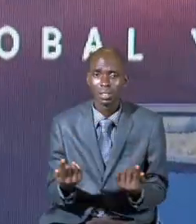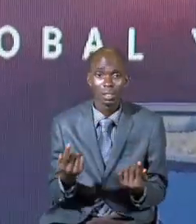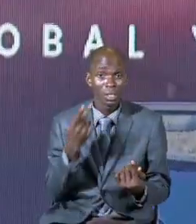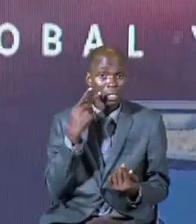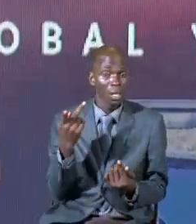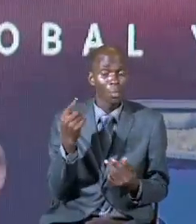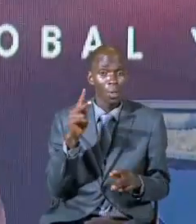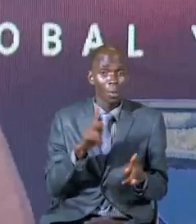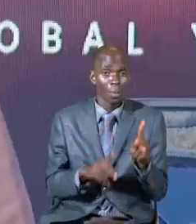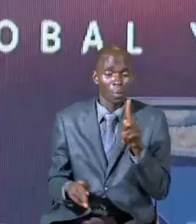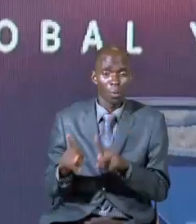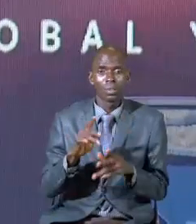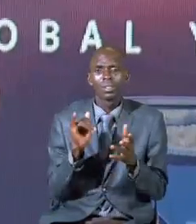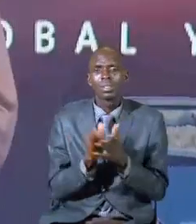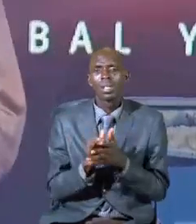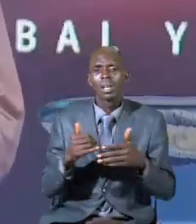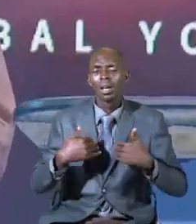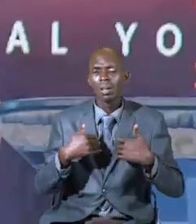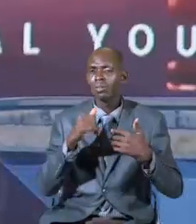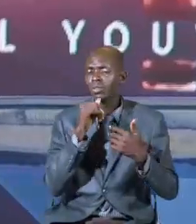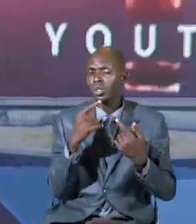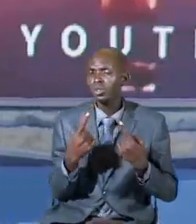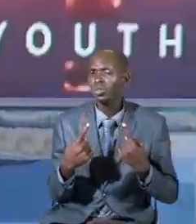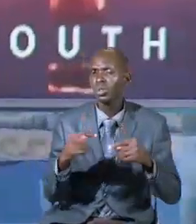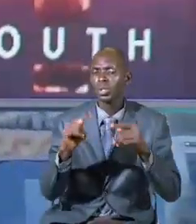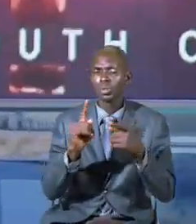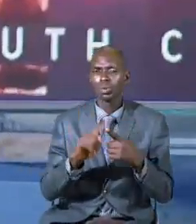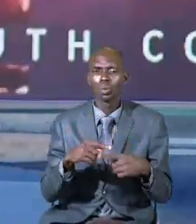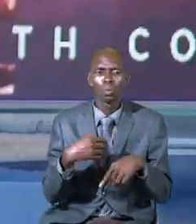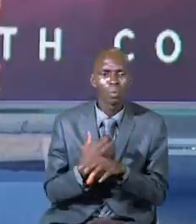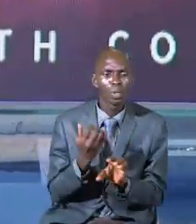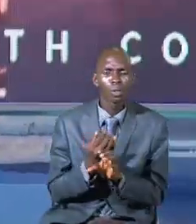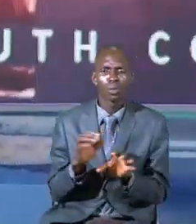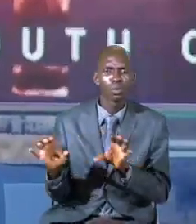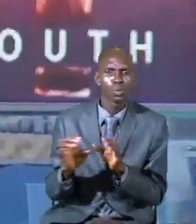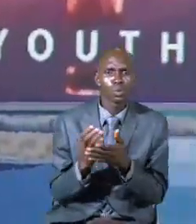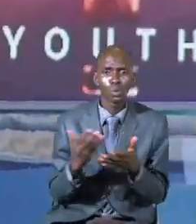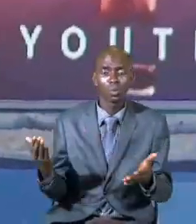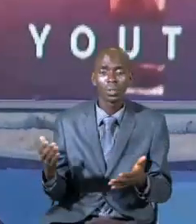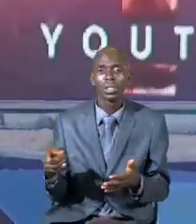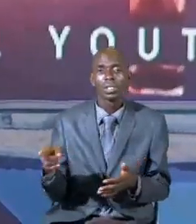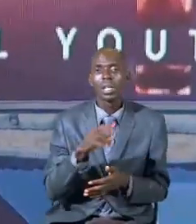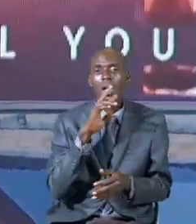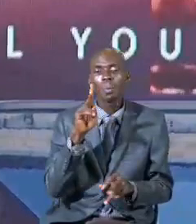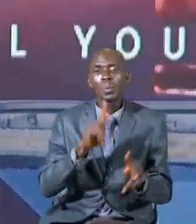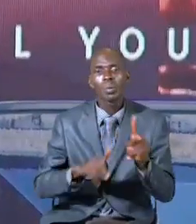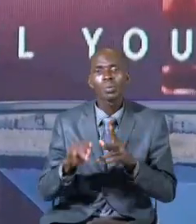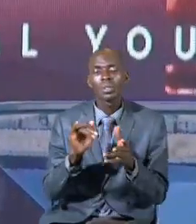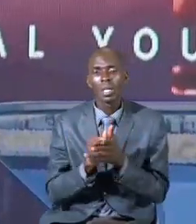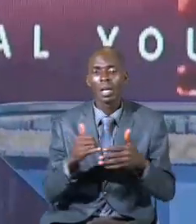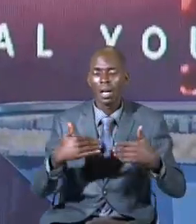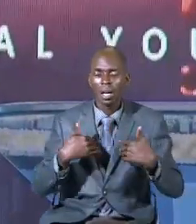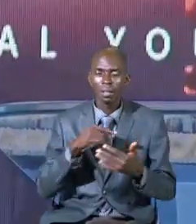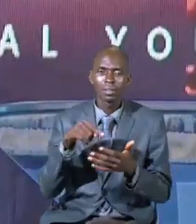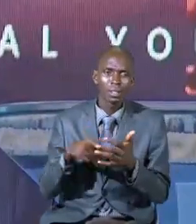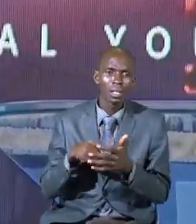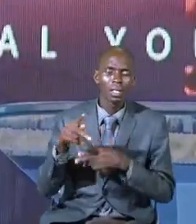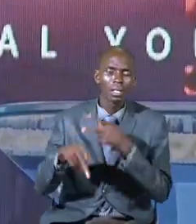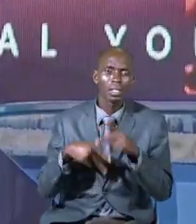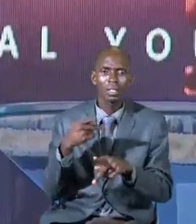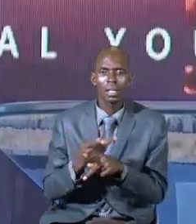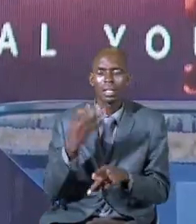something and do something, you know, that the people that have that kind of meaningless foolishness, all that, the Lord will clear away from your